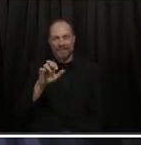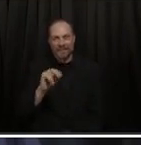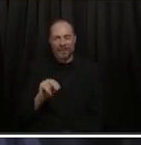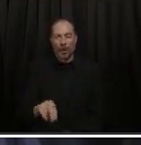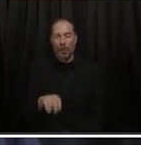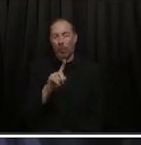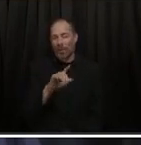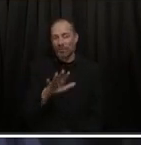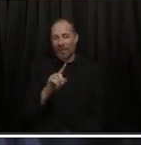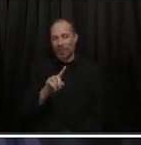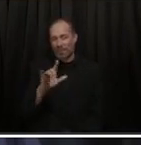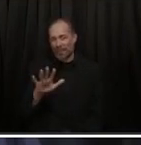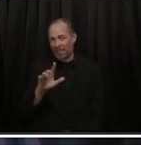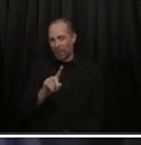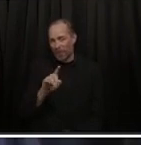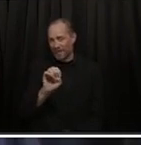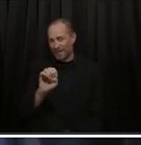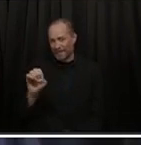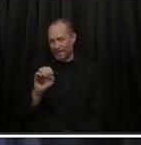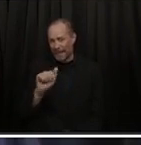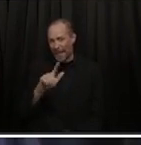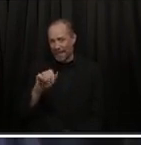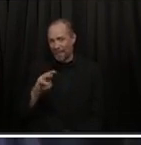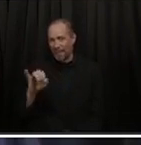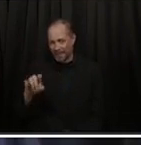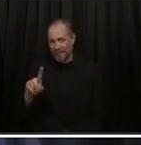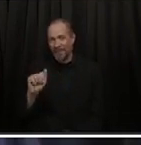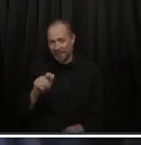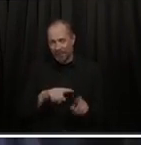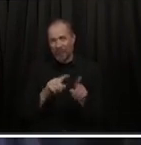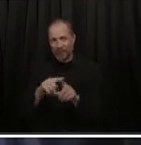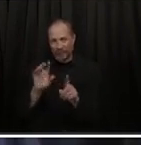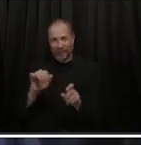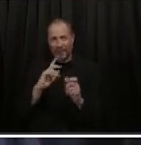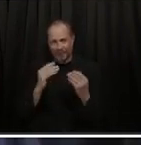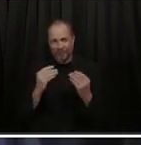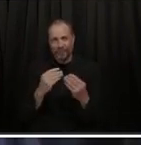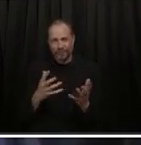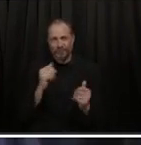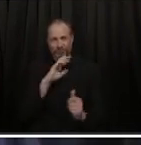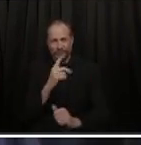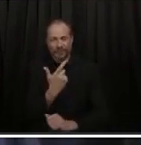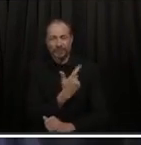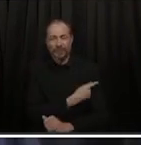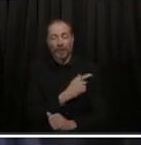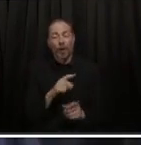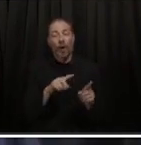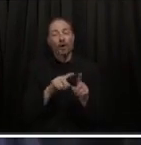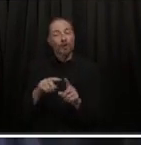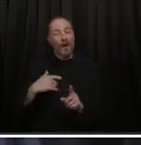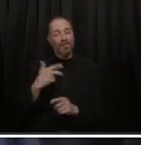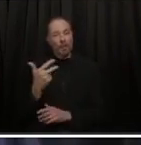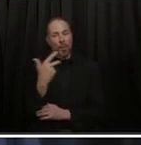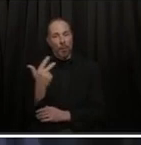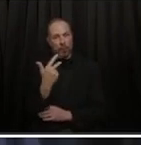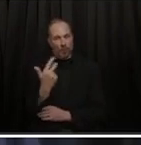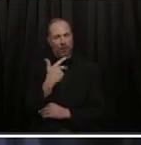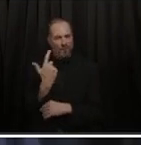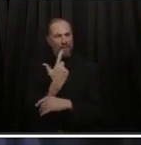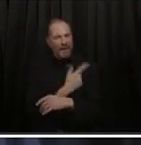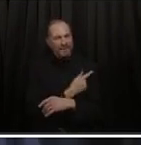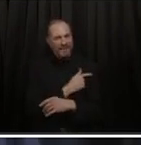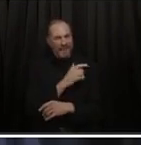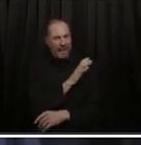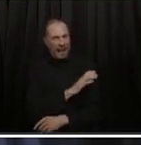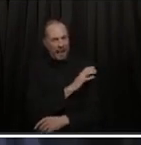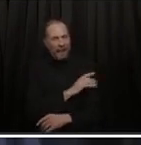15151 East Alameda. In addition, we are continuing to make the mobile vaccination stations available across the state. We're going to be